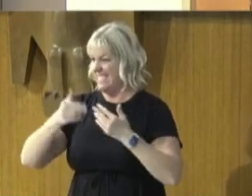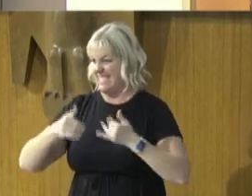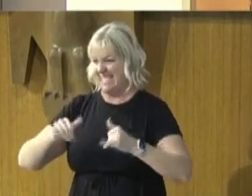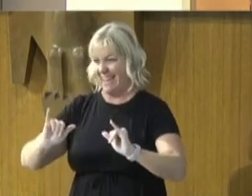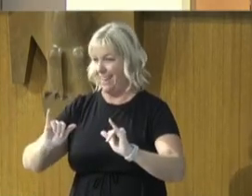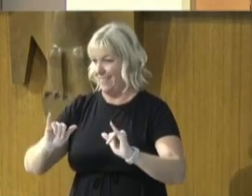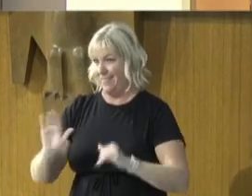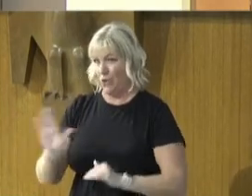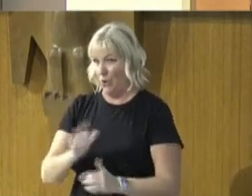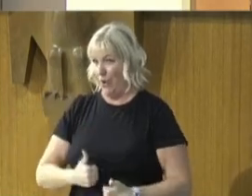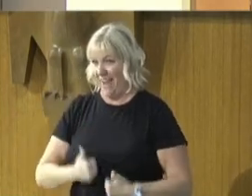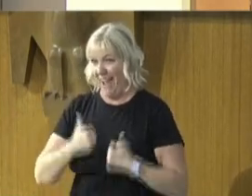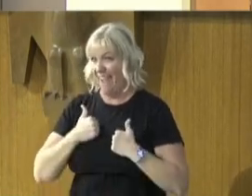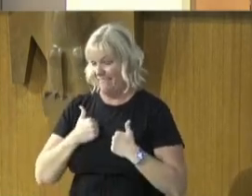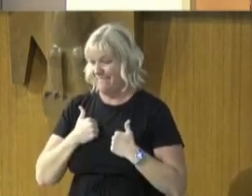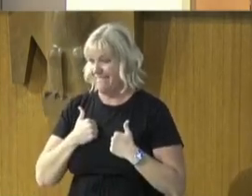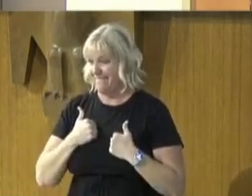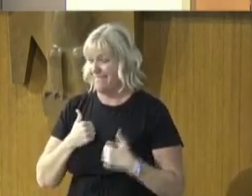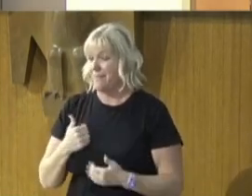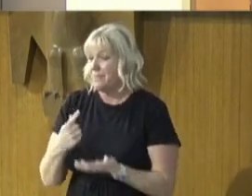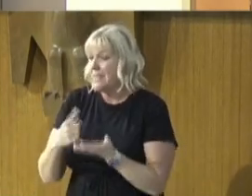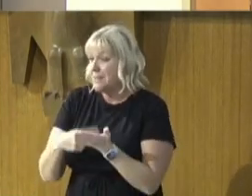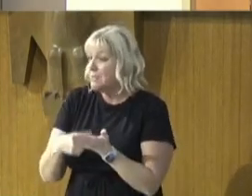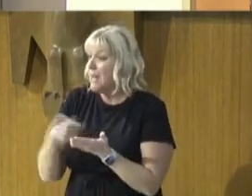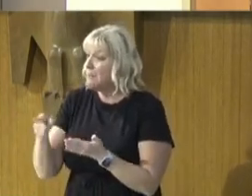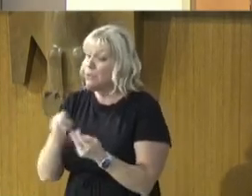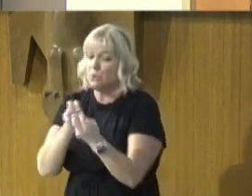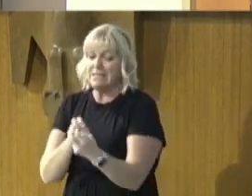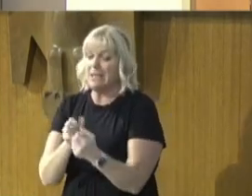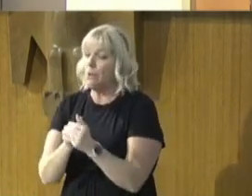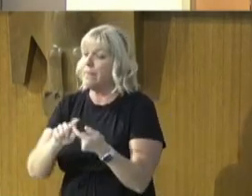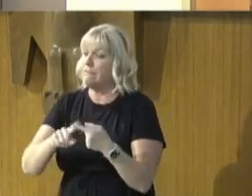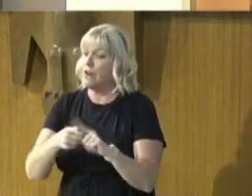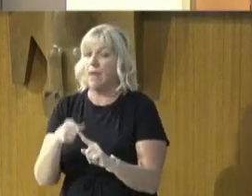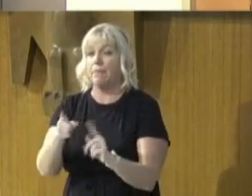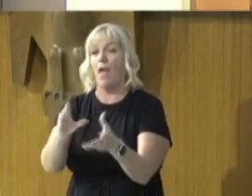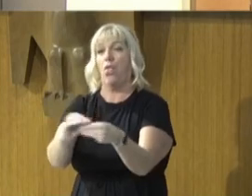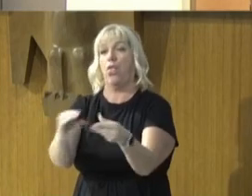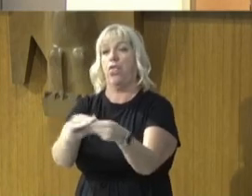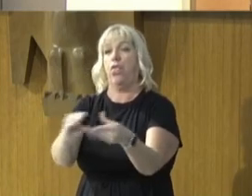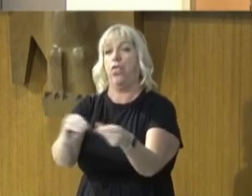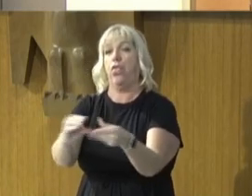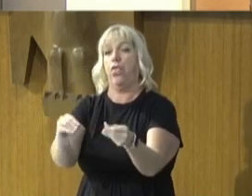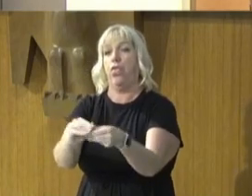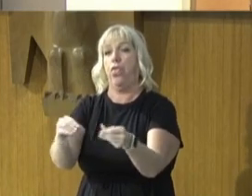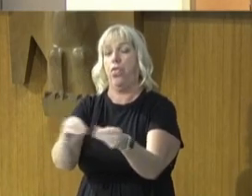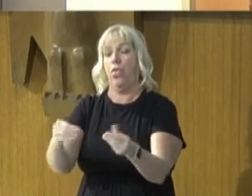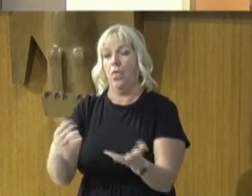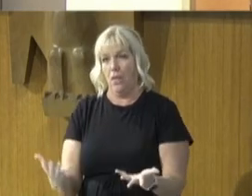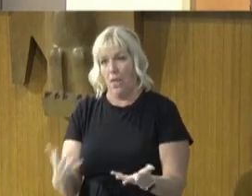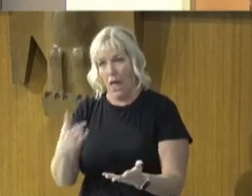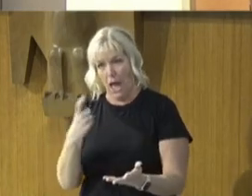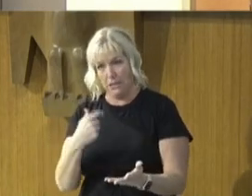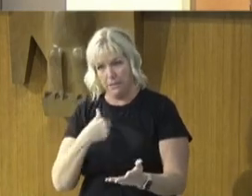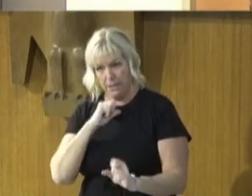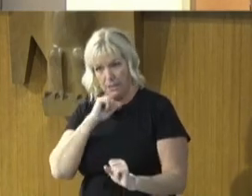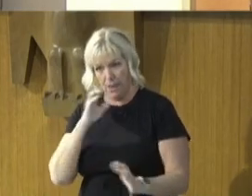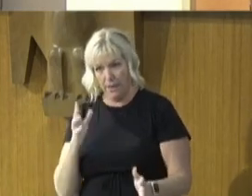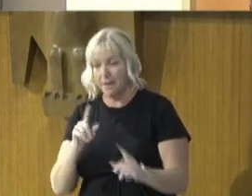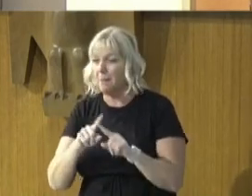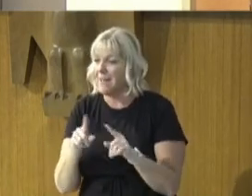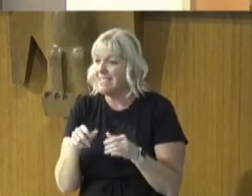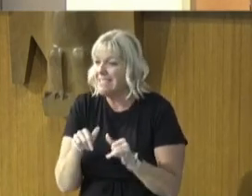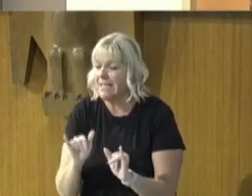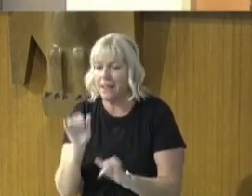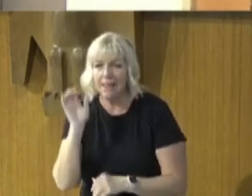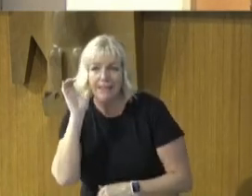time you sit with a friend who is too consumed with their own problems to ever ask how you are doing, you are building something small